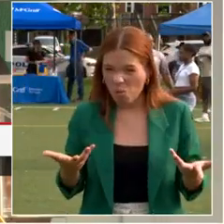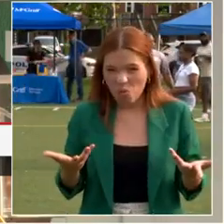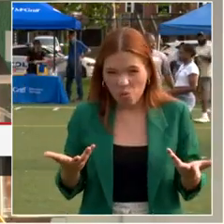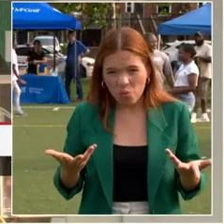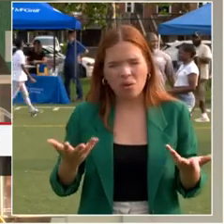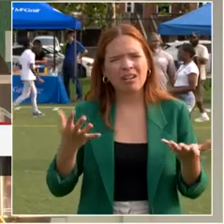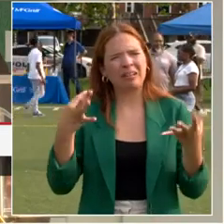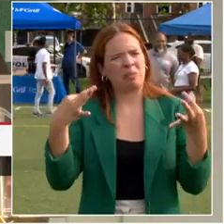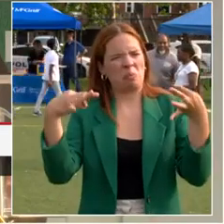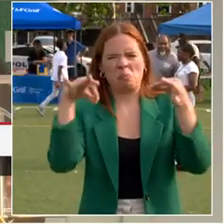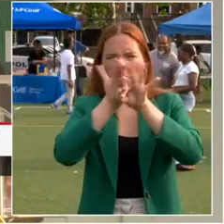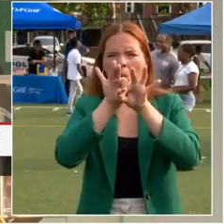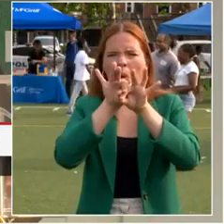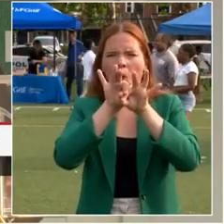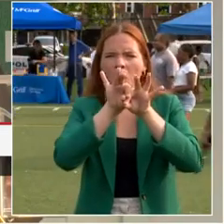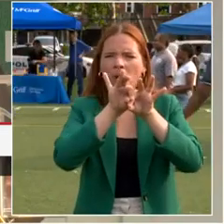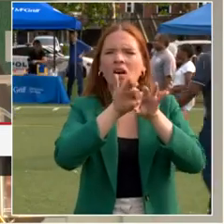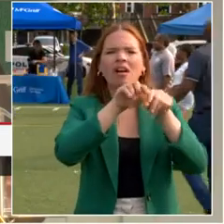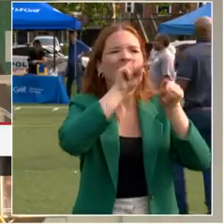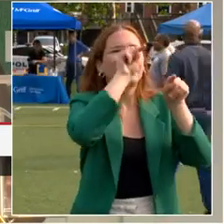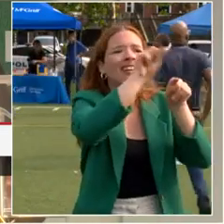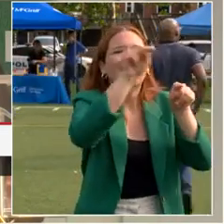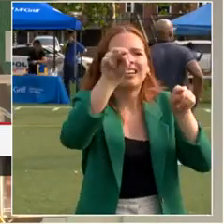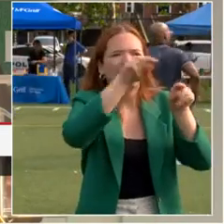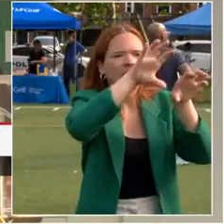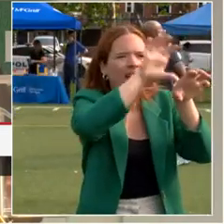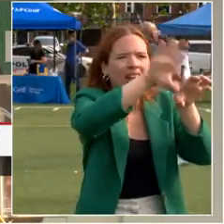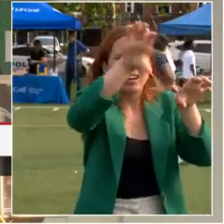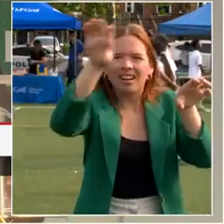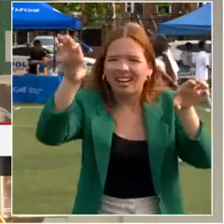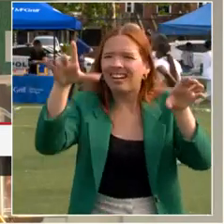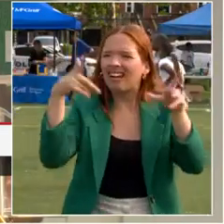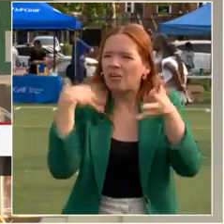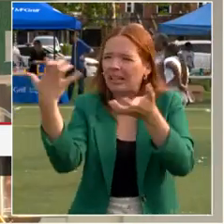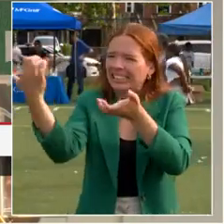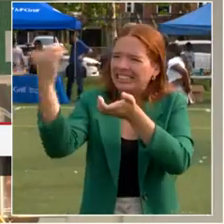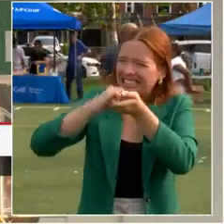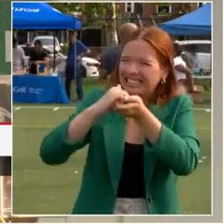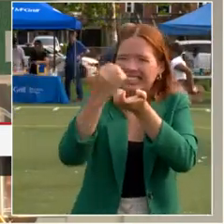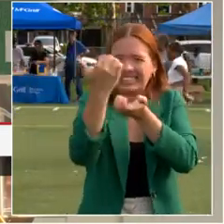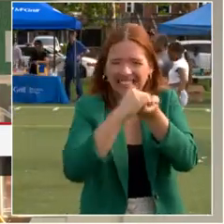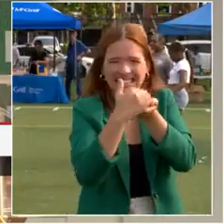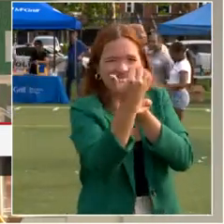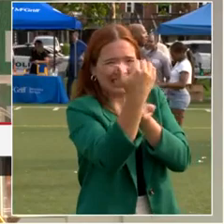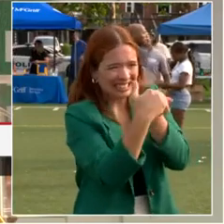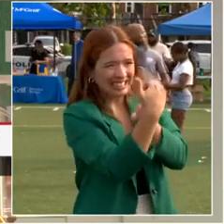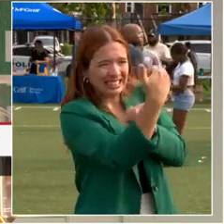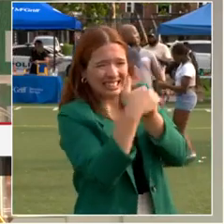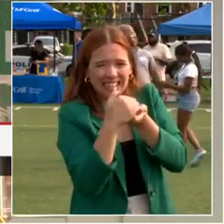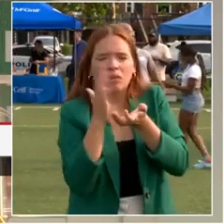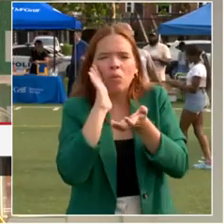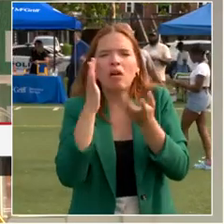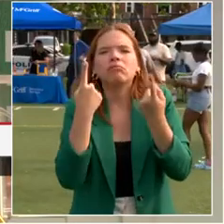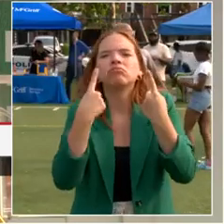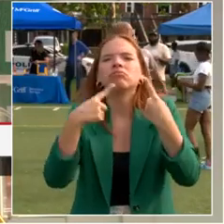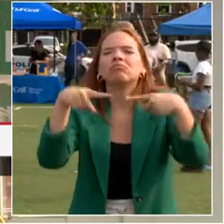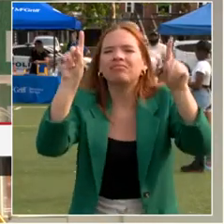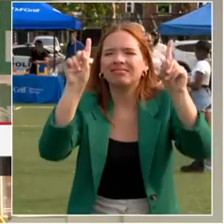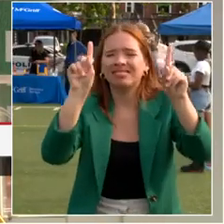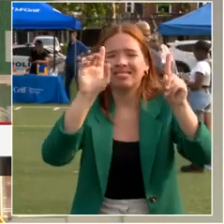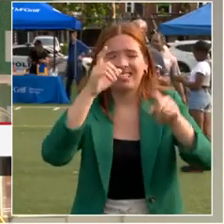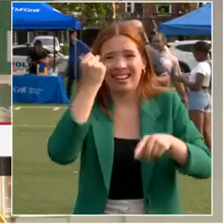everybody's help. It's just not one person, it's not one entity, it's